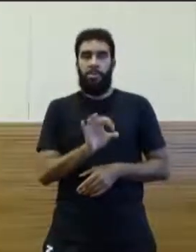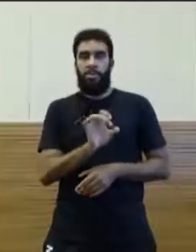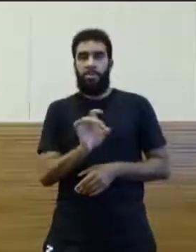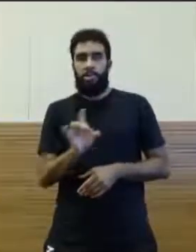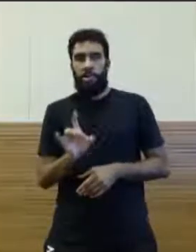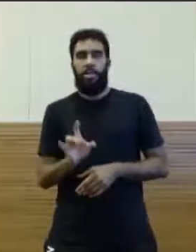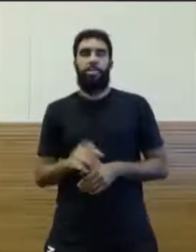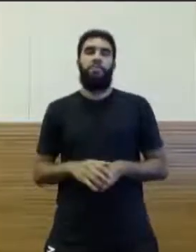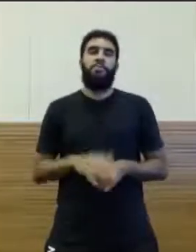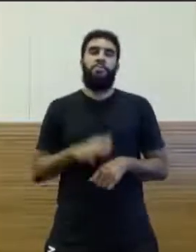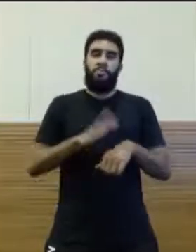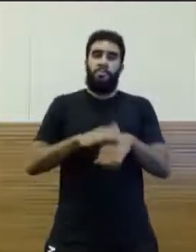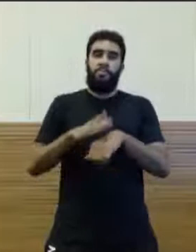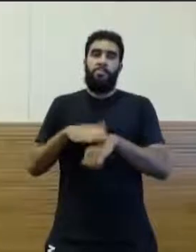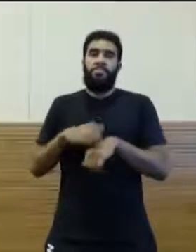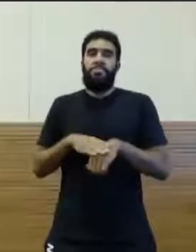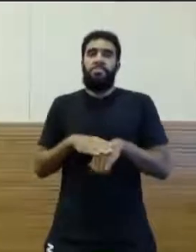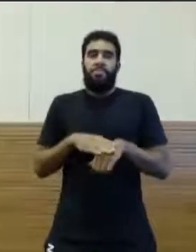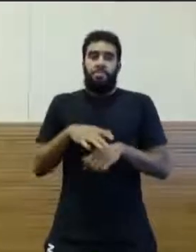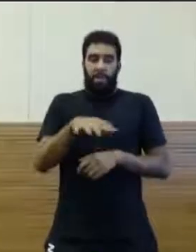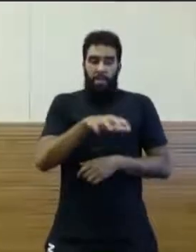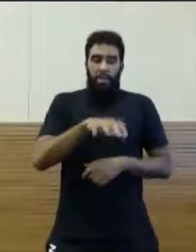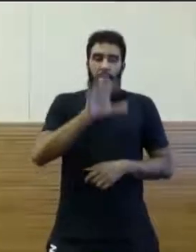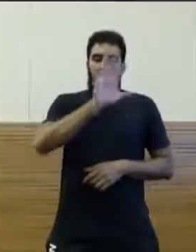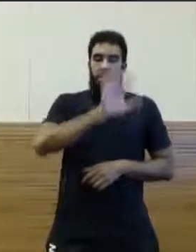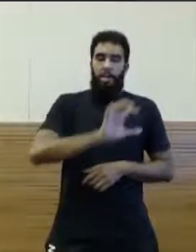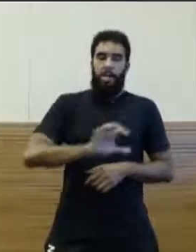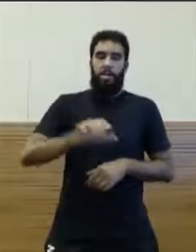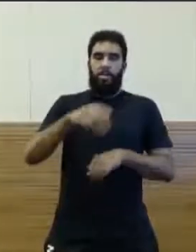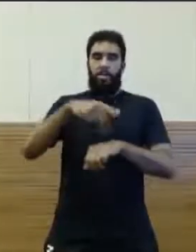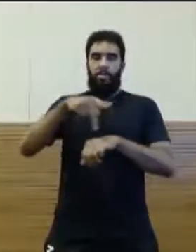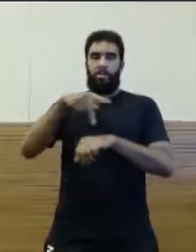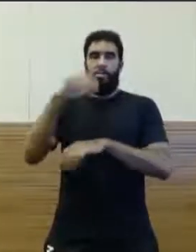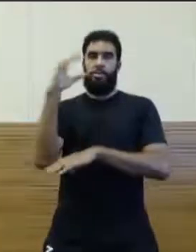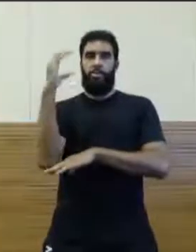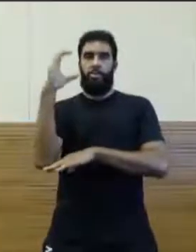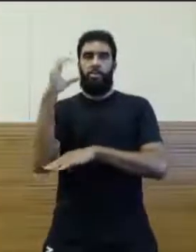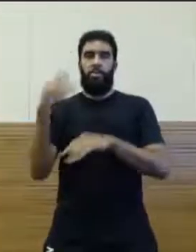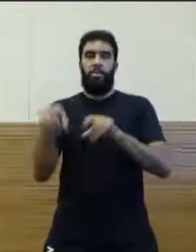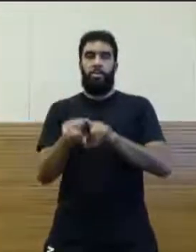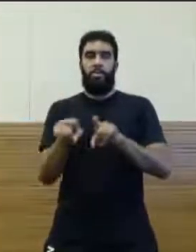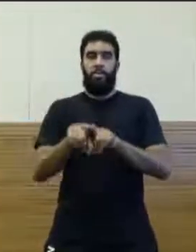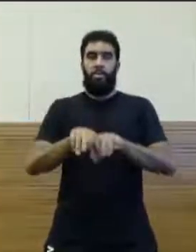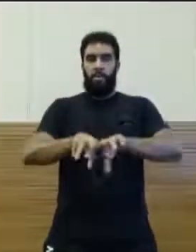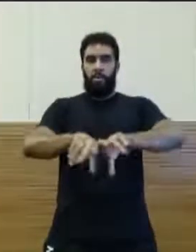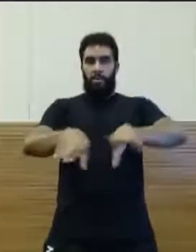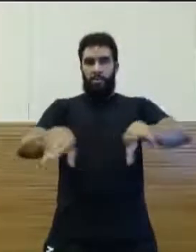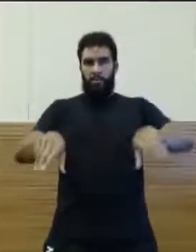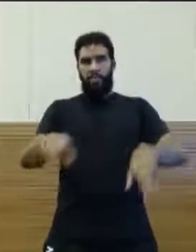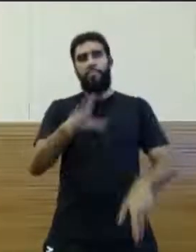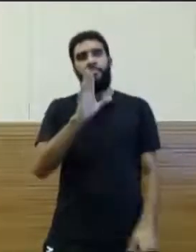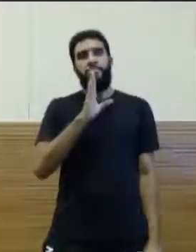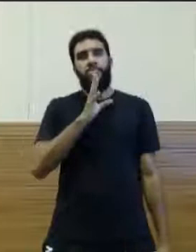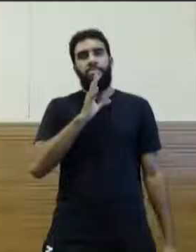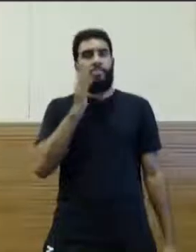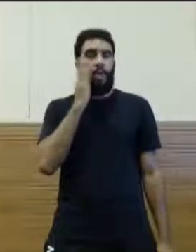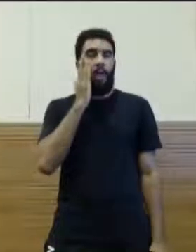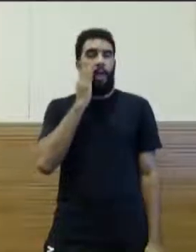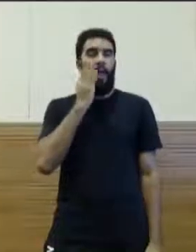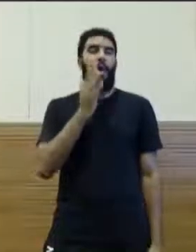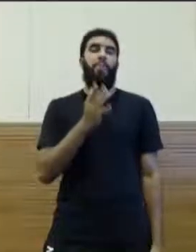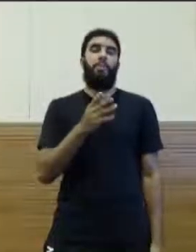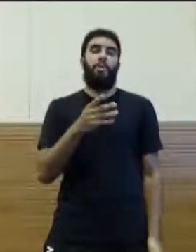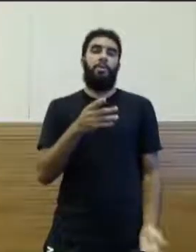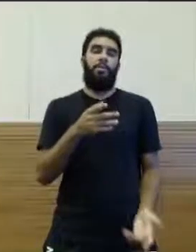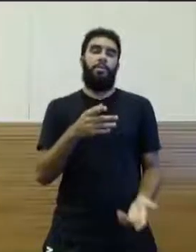and the preparations of each of those regions of the country, besides also the diversity that we know